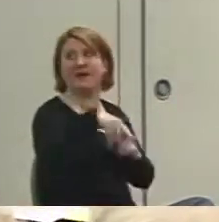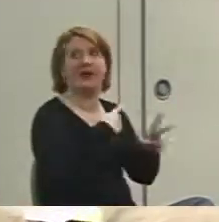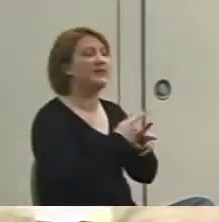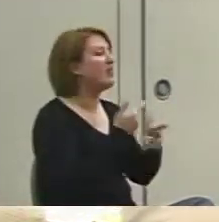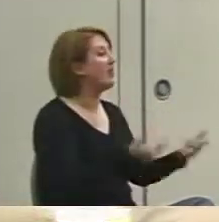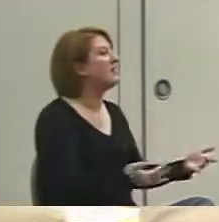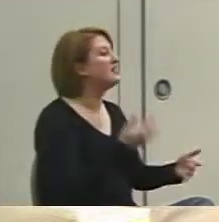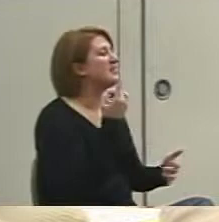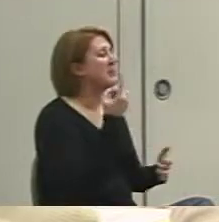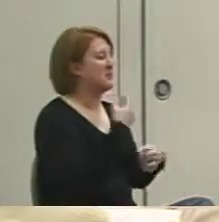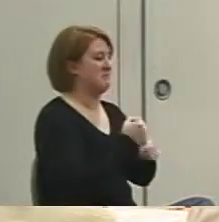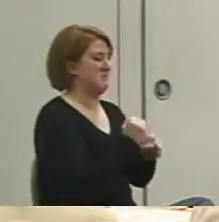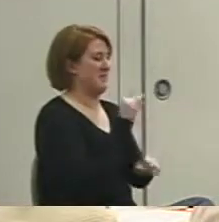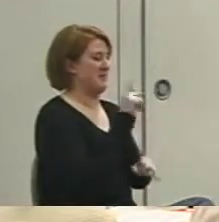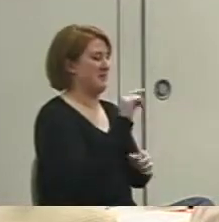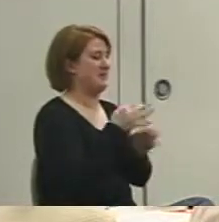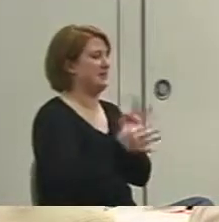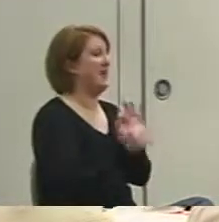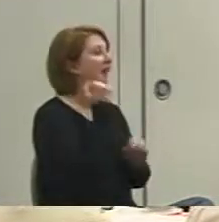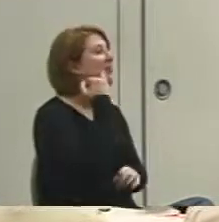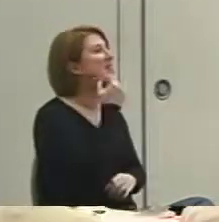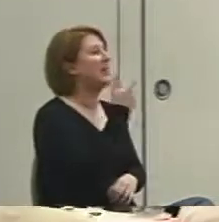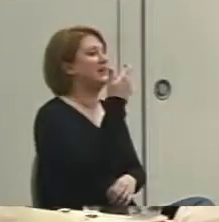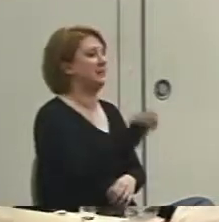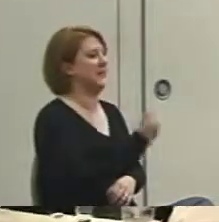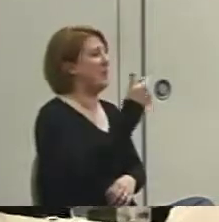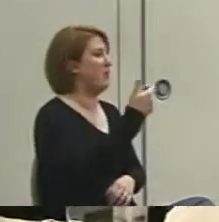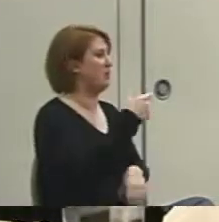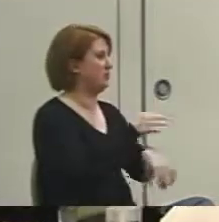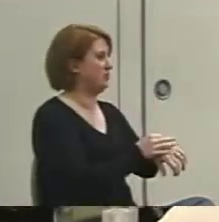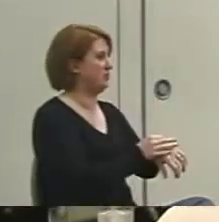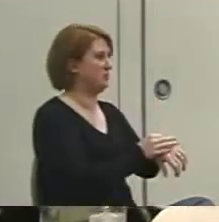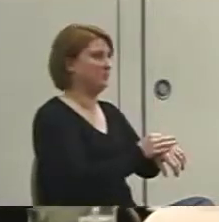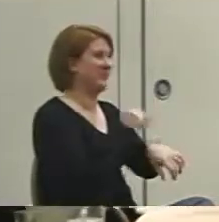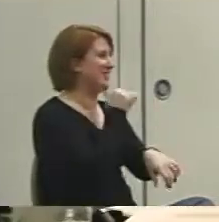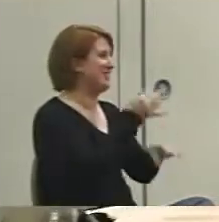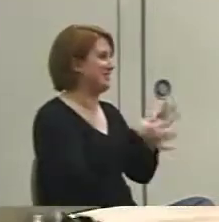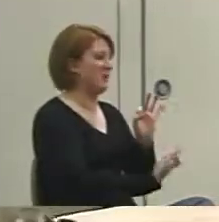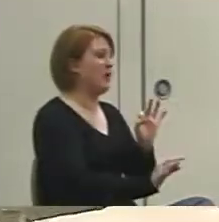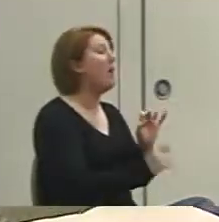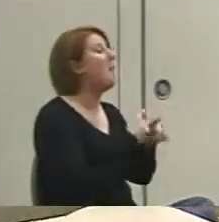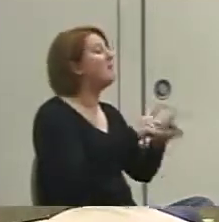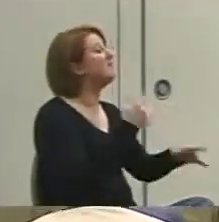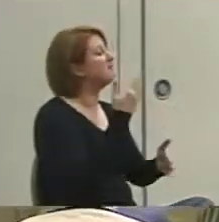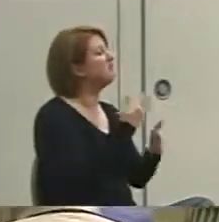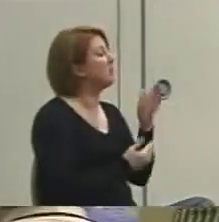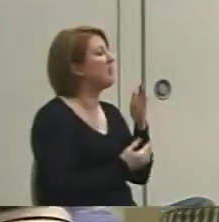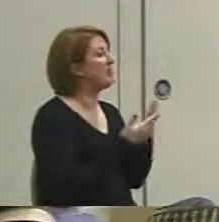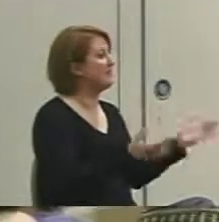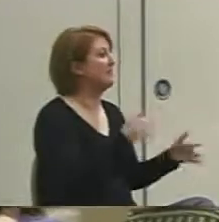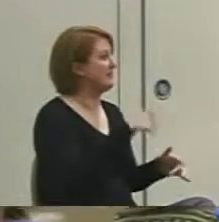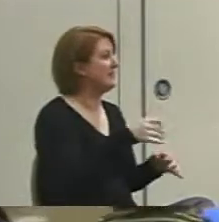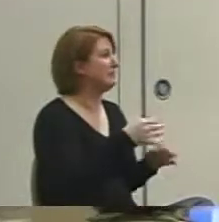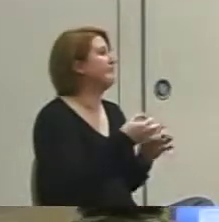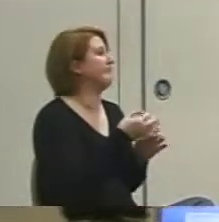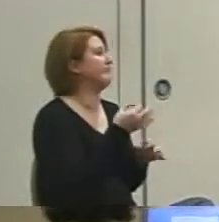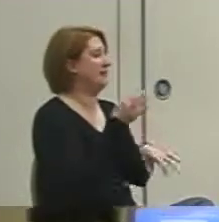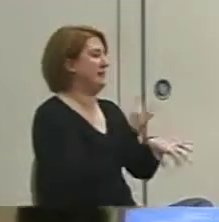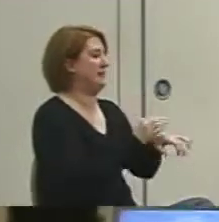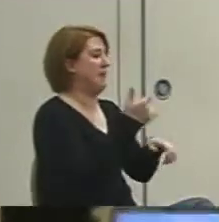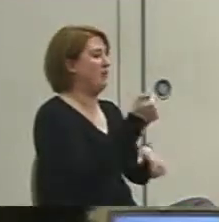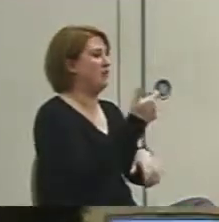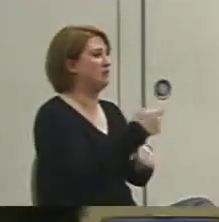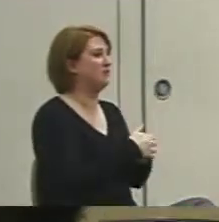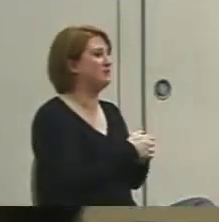of things? Something that makes it really simple. I think if you're using a stopwatch, it's not simple, but some things need a stopwatch. So I would think about the